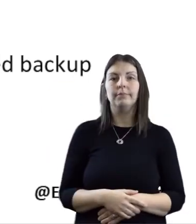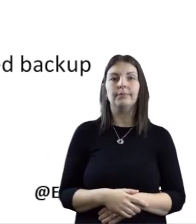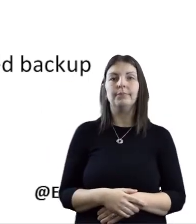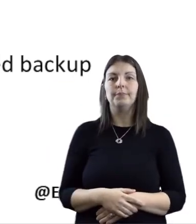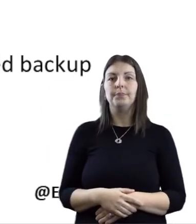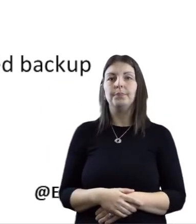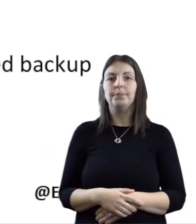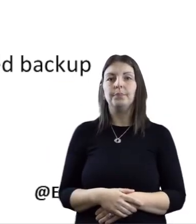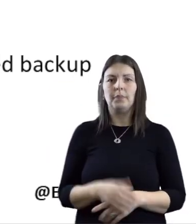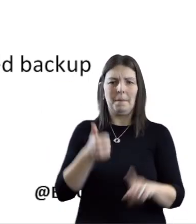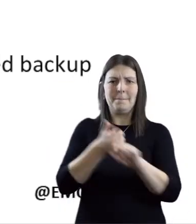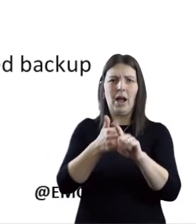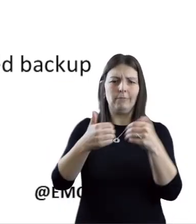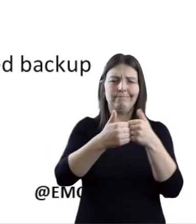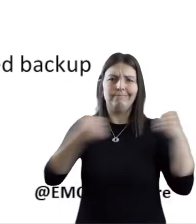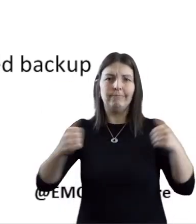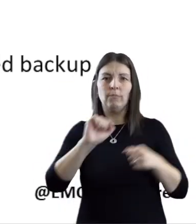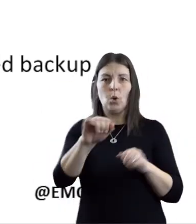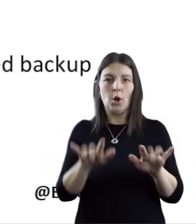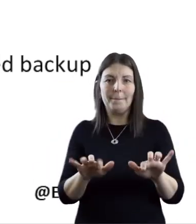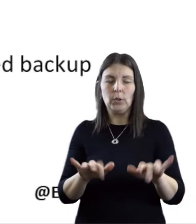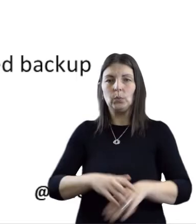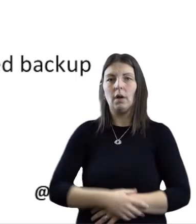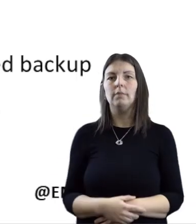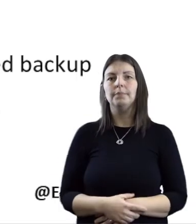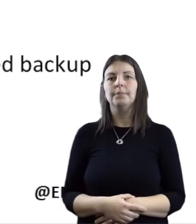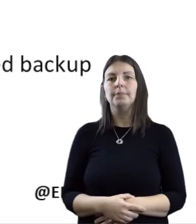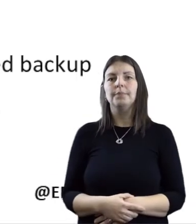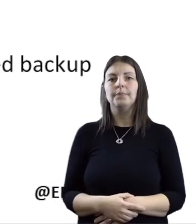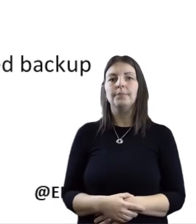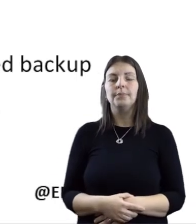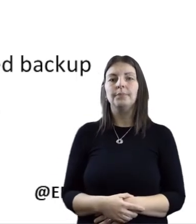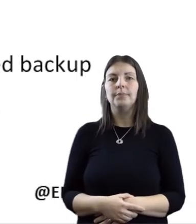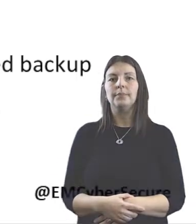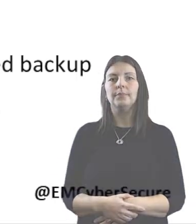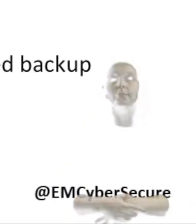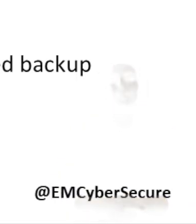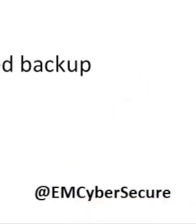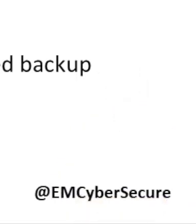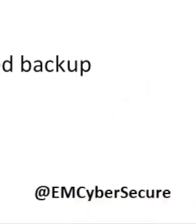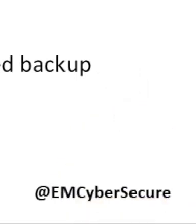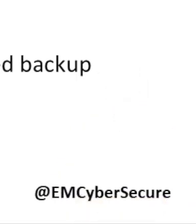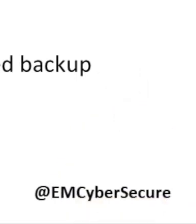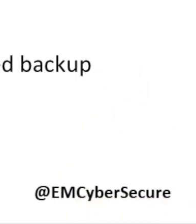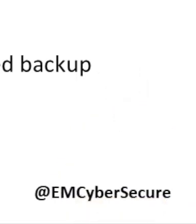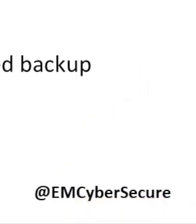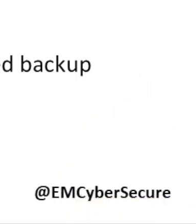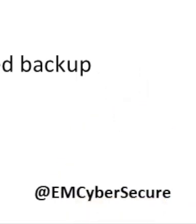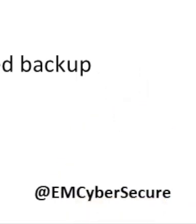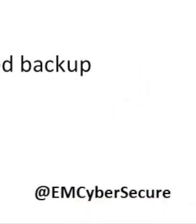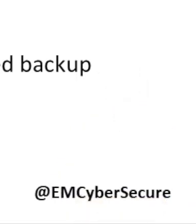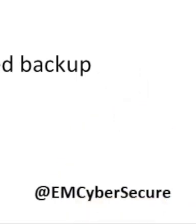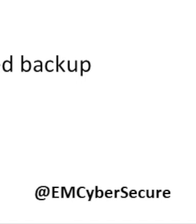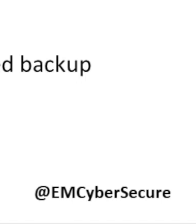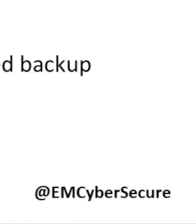help keep your data separate from your computer. And some cloud backups are automatically able to upload your data. Keep the